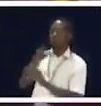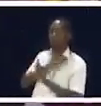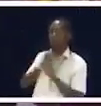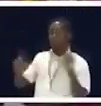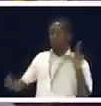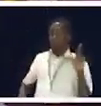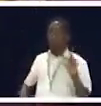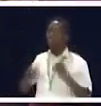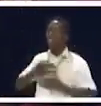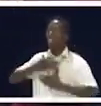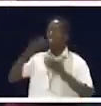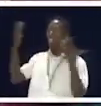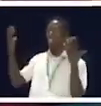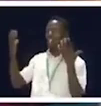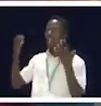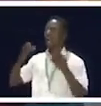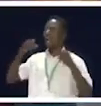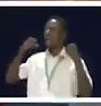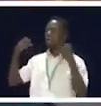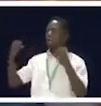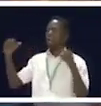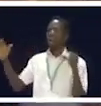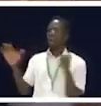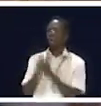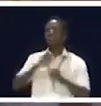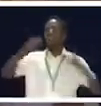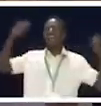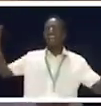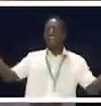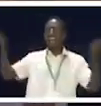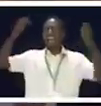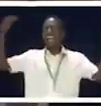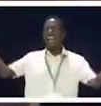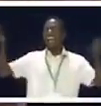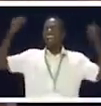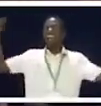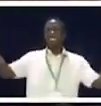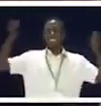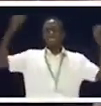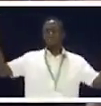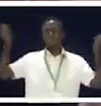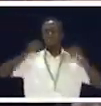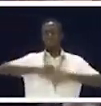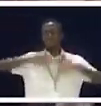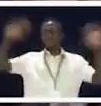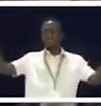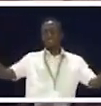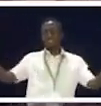and shout a powerful hallelujah?